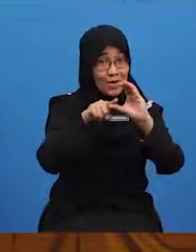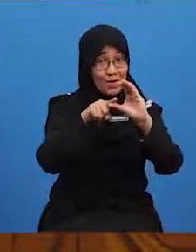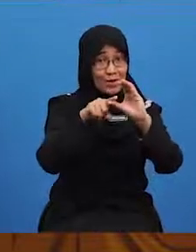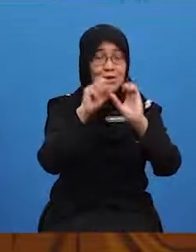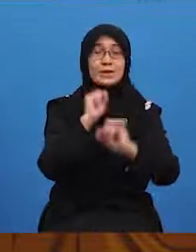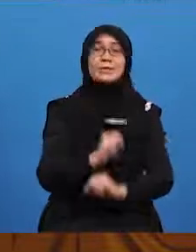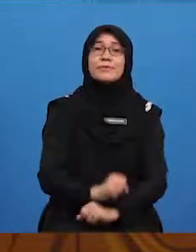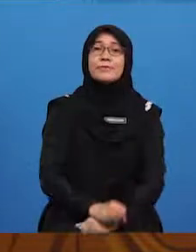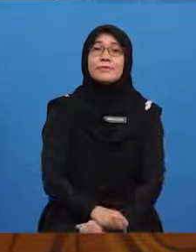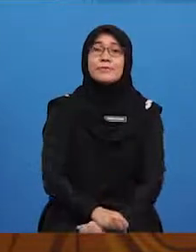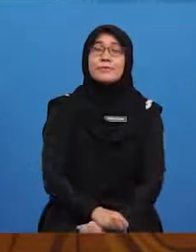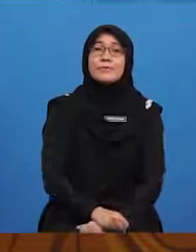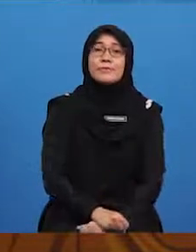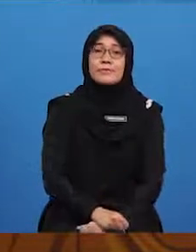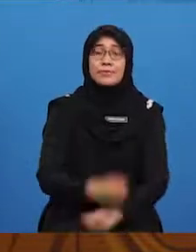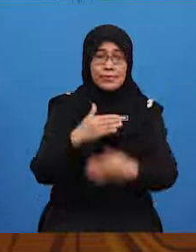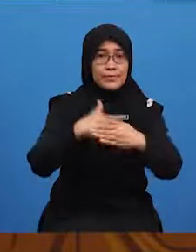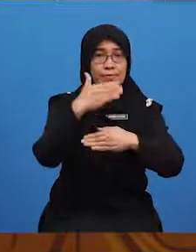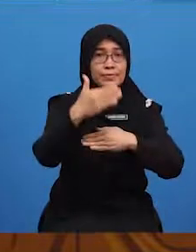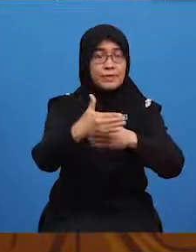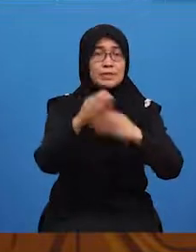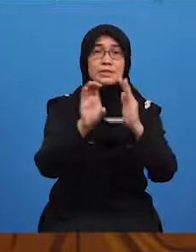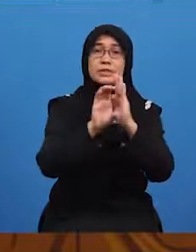Very good. Next example.